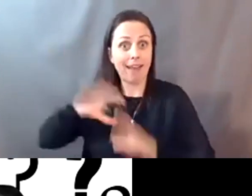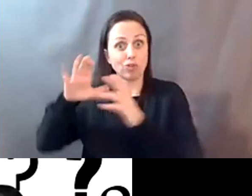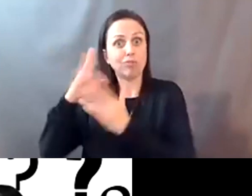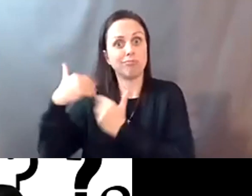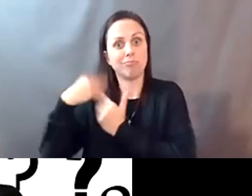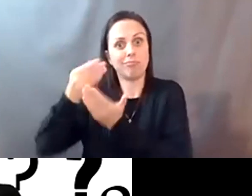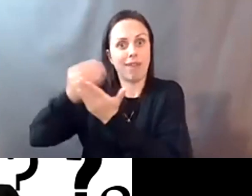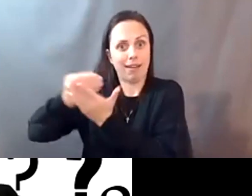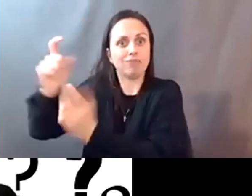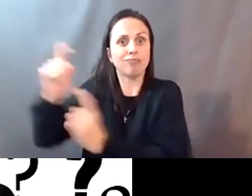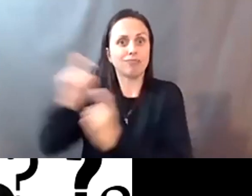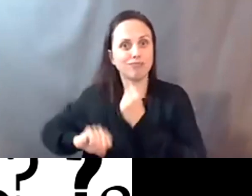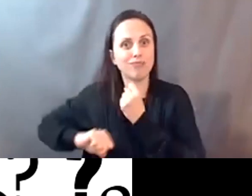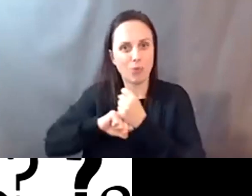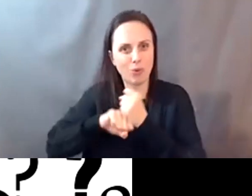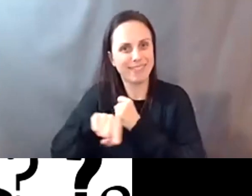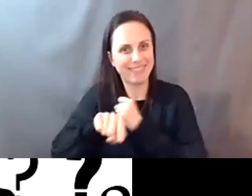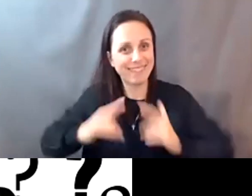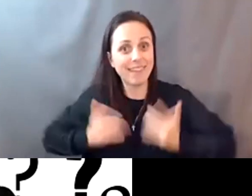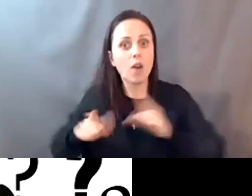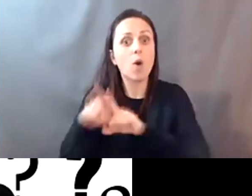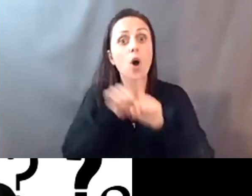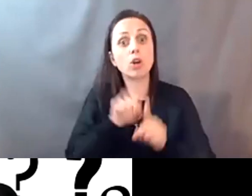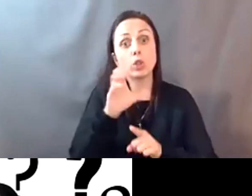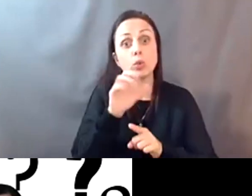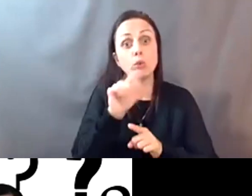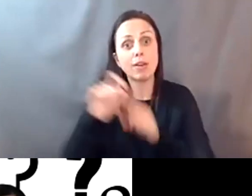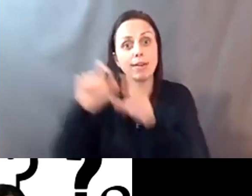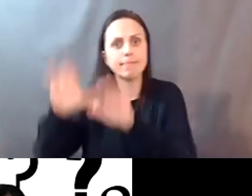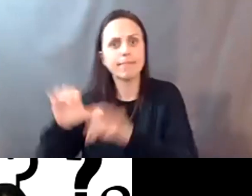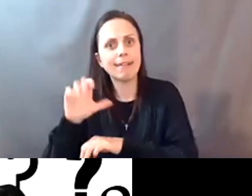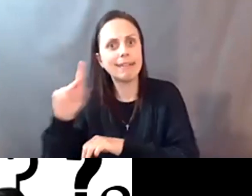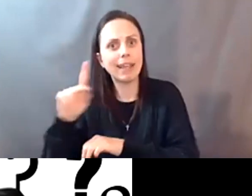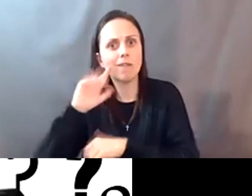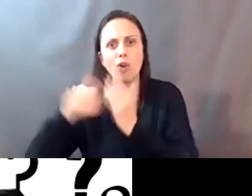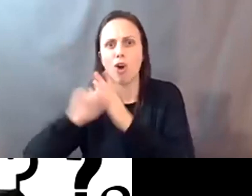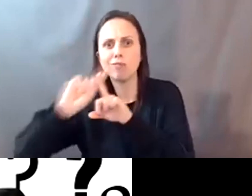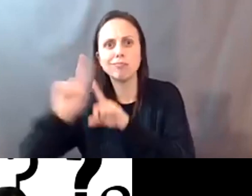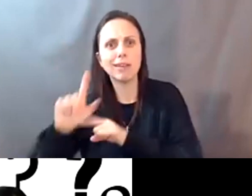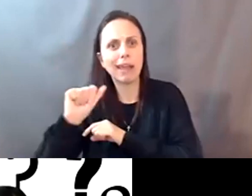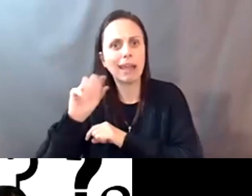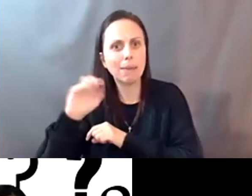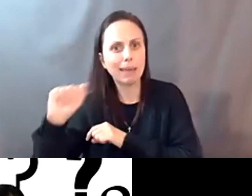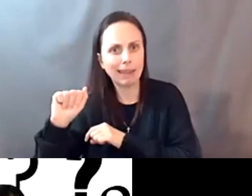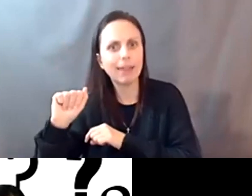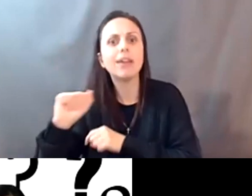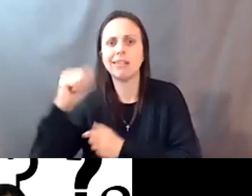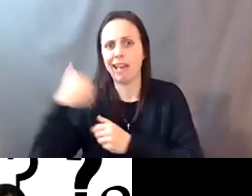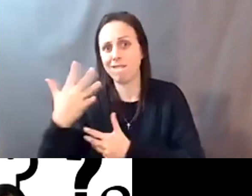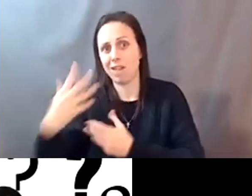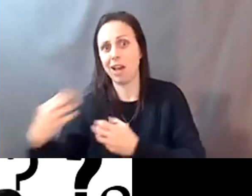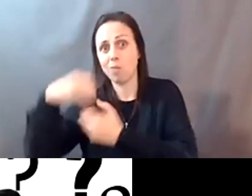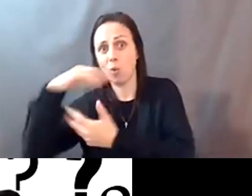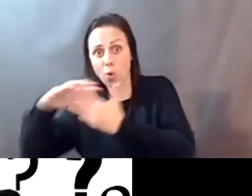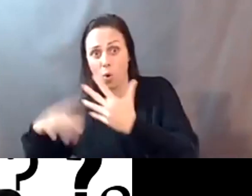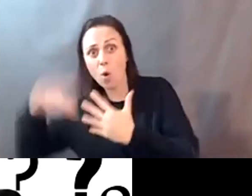for these initiatives. And I'm also putting in the chat the link to all the other AMAs. We have 5 more that we're hoping